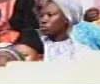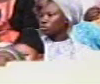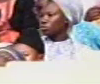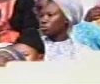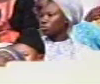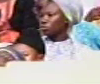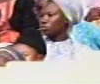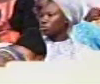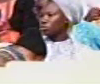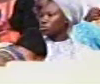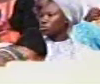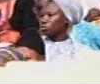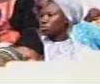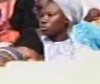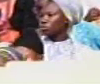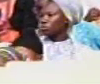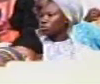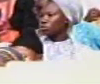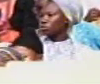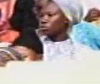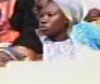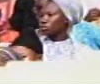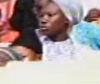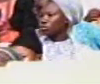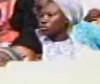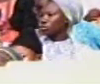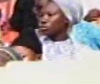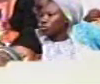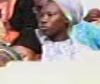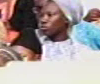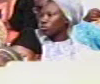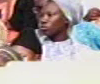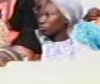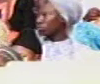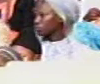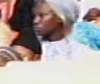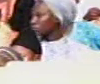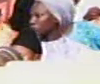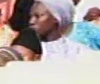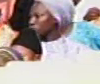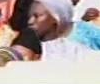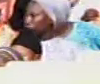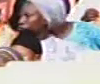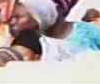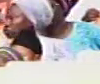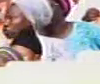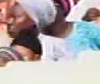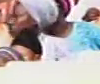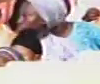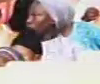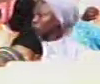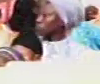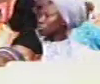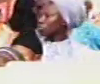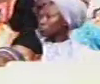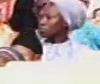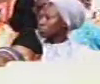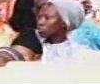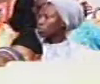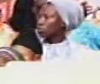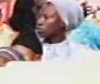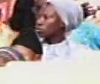recently. Jesus warned us, and what Jesus said will happen is already happening. So if we are going to be